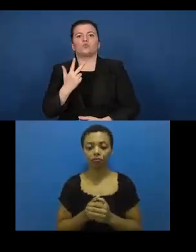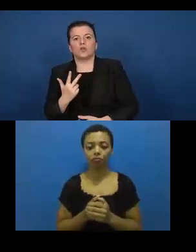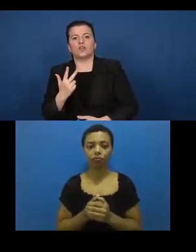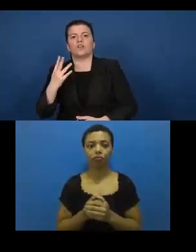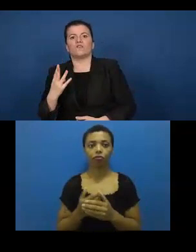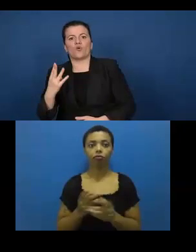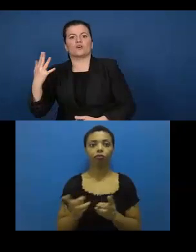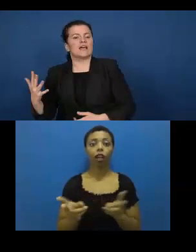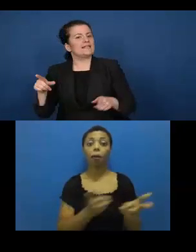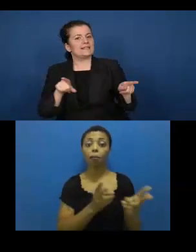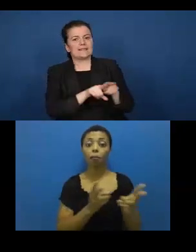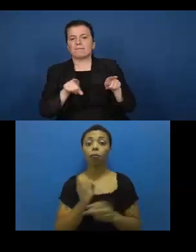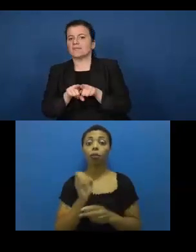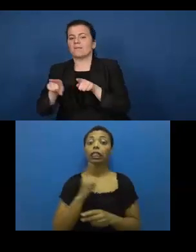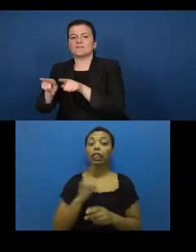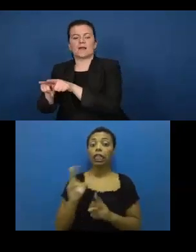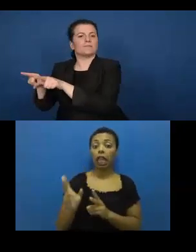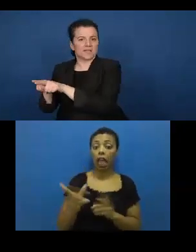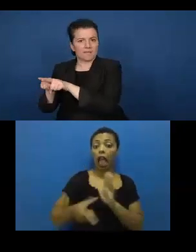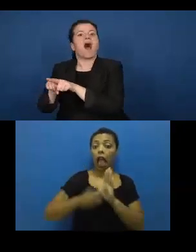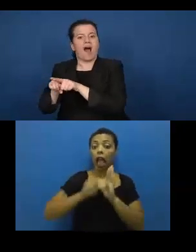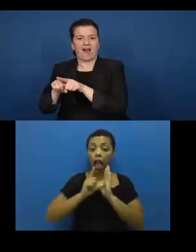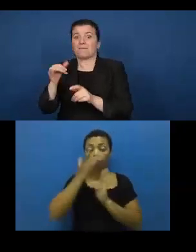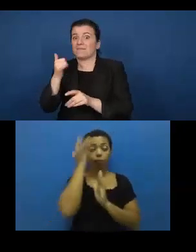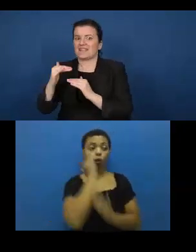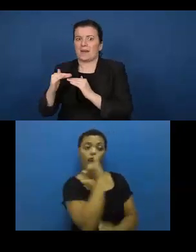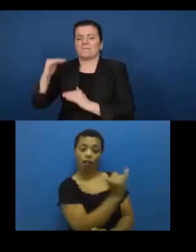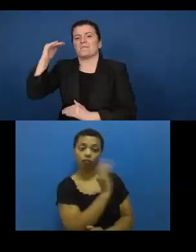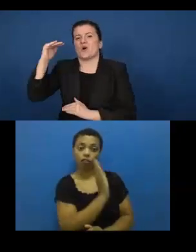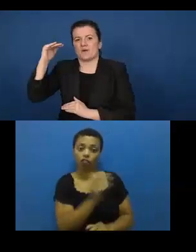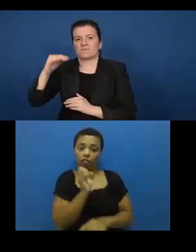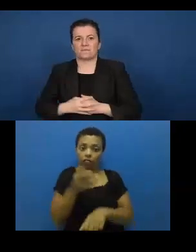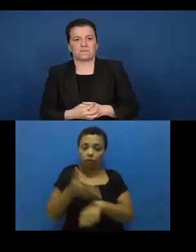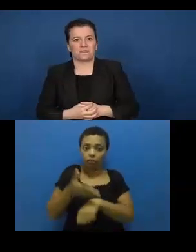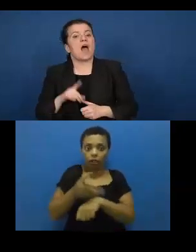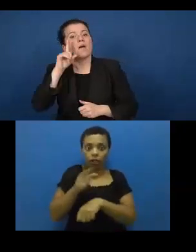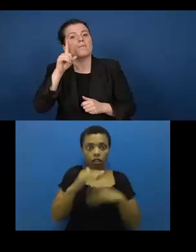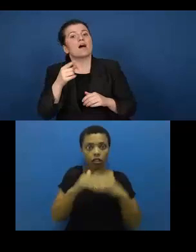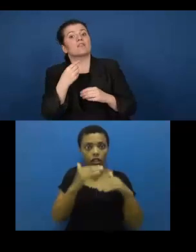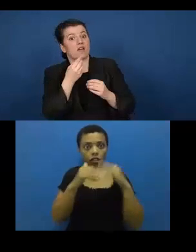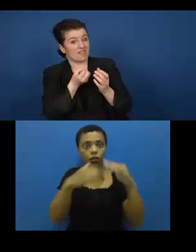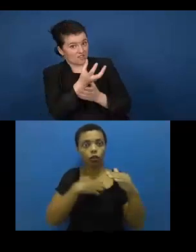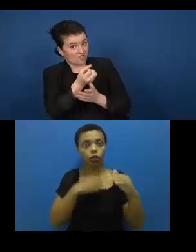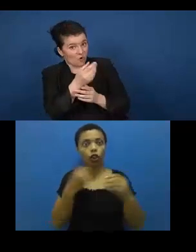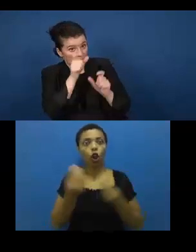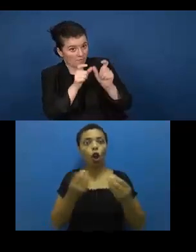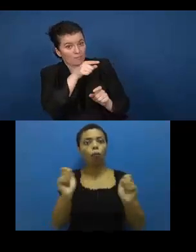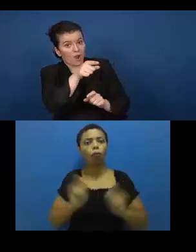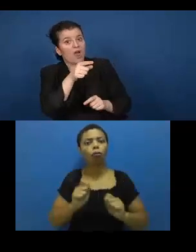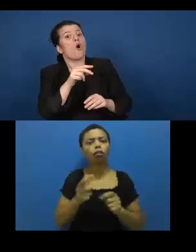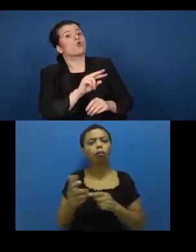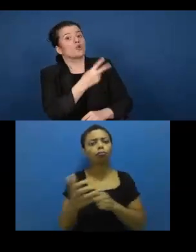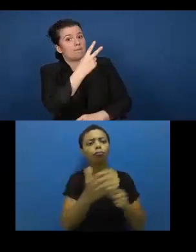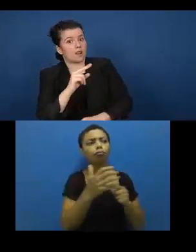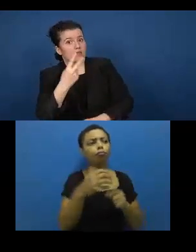anticipated. So if participants knew in advance that the sequence of vibration pulses would be grouped. But